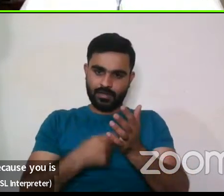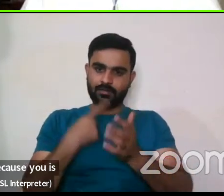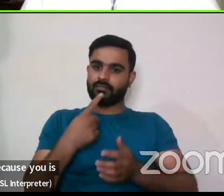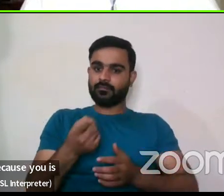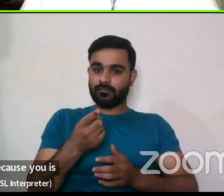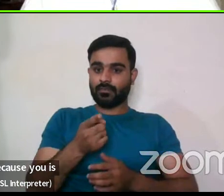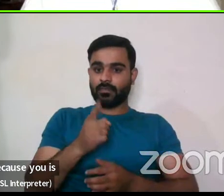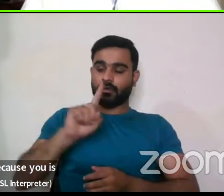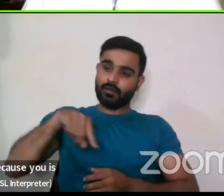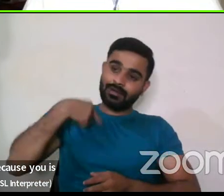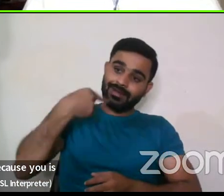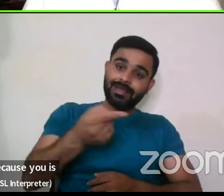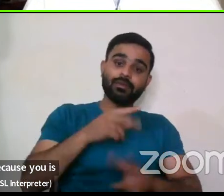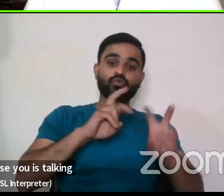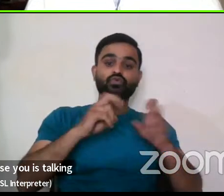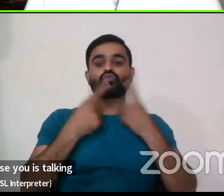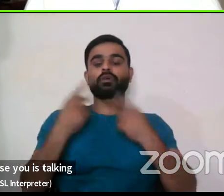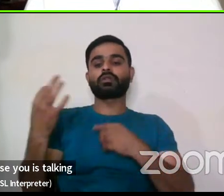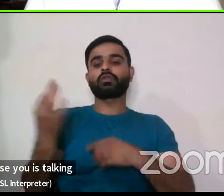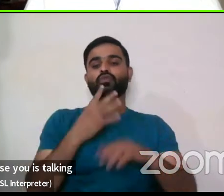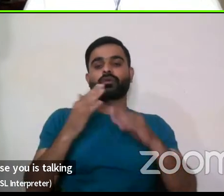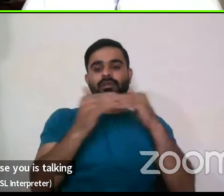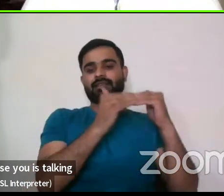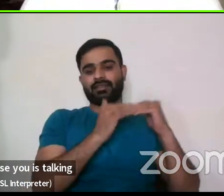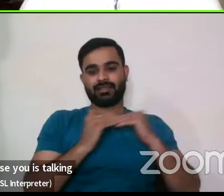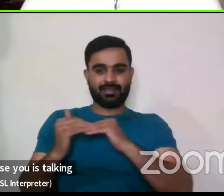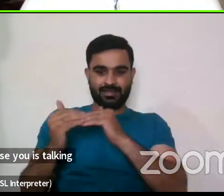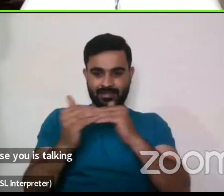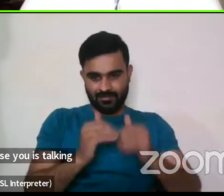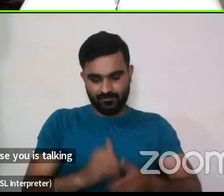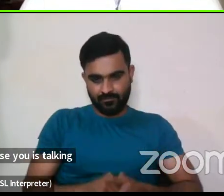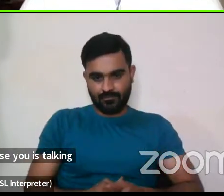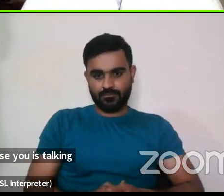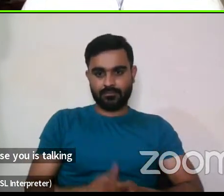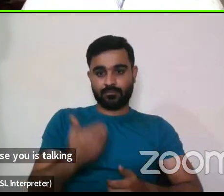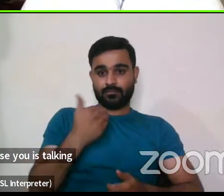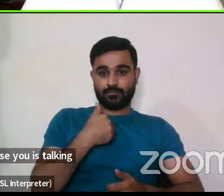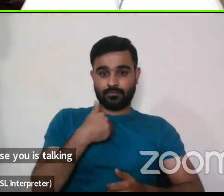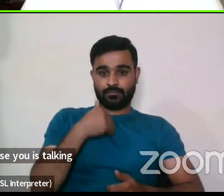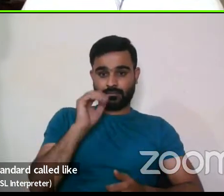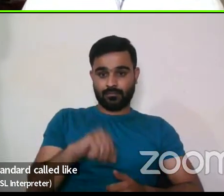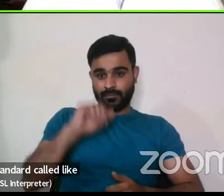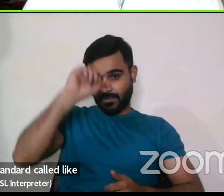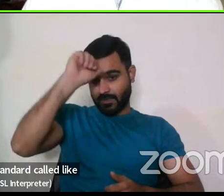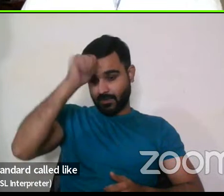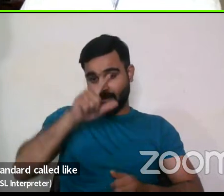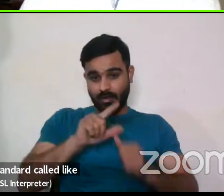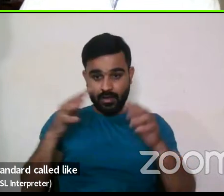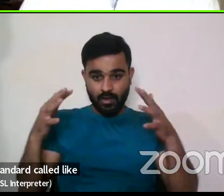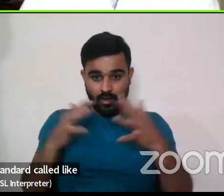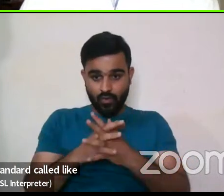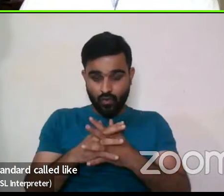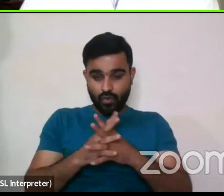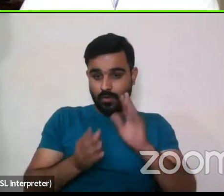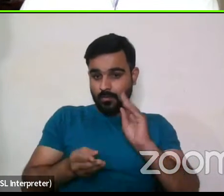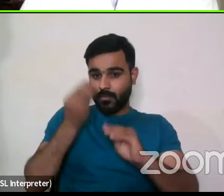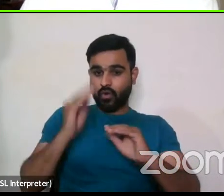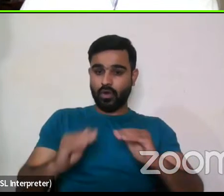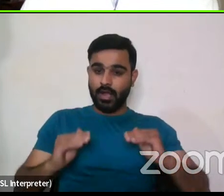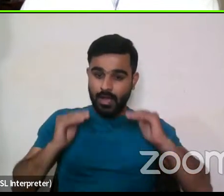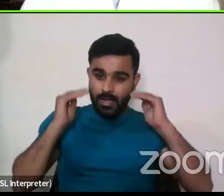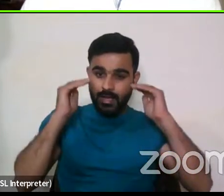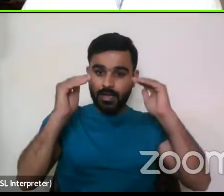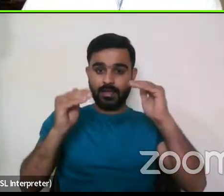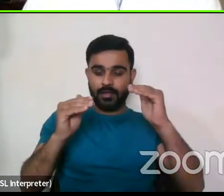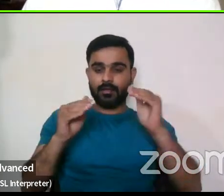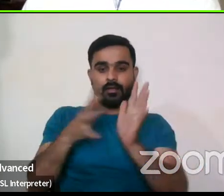therefore, let's talk about some new standard called consumer welfare. Like for me, the Indian law is way more advanced because we did